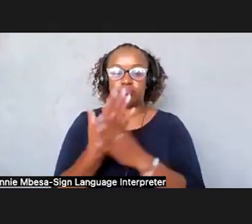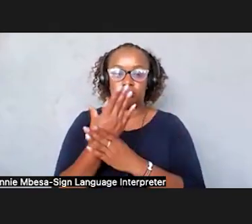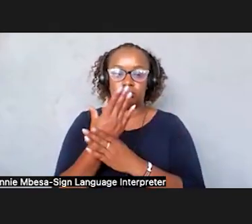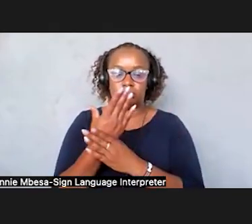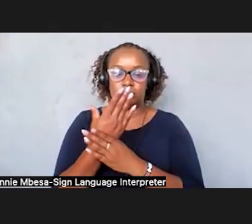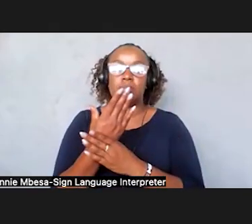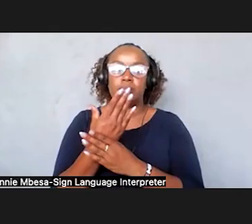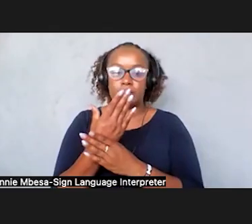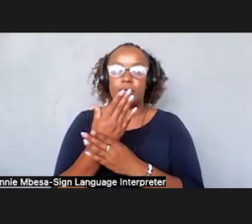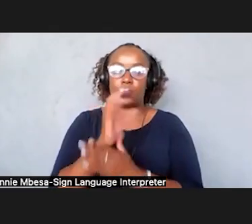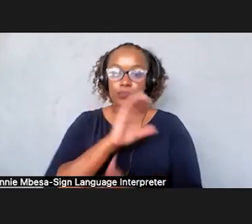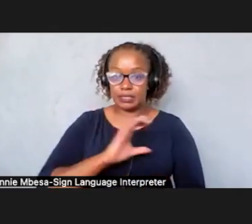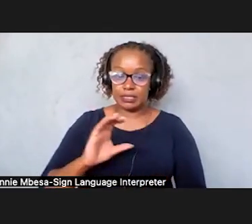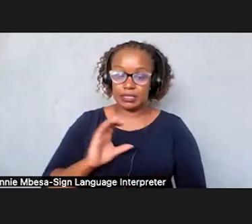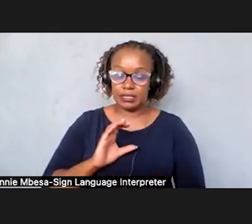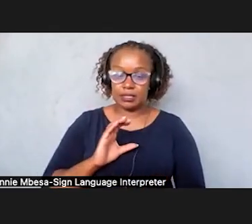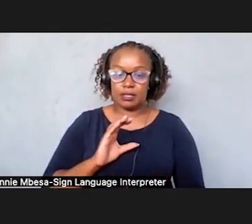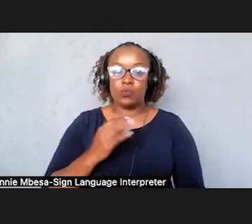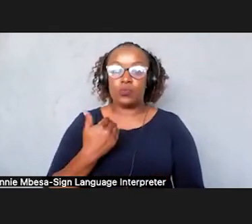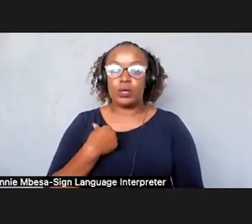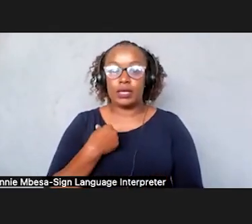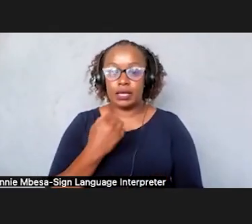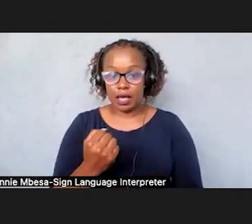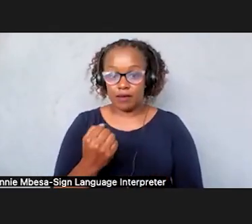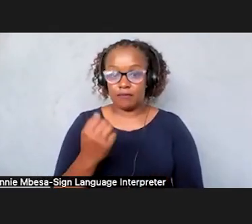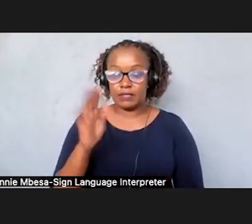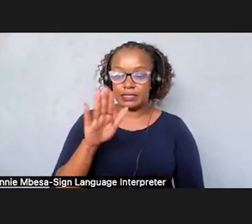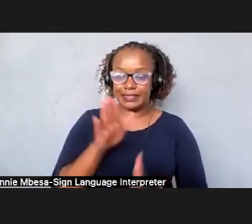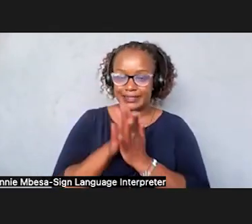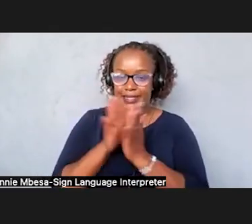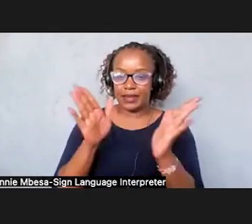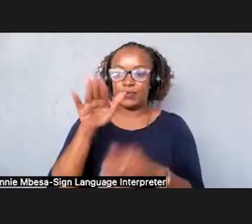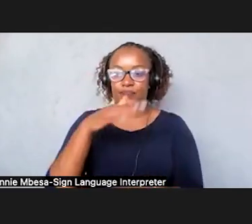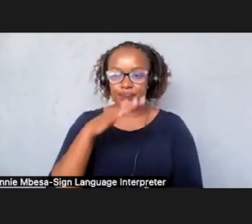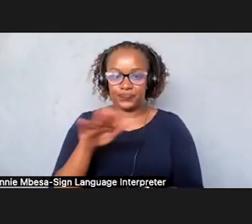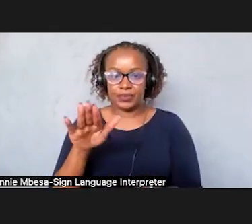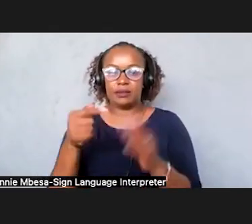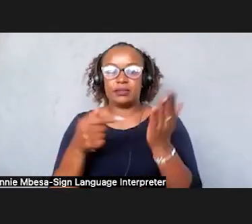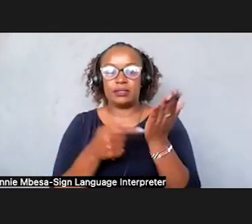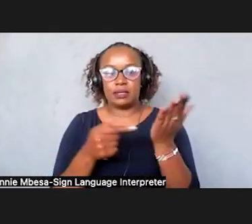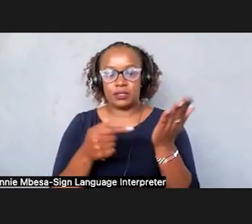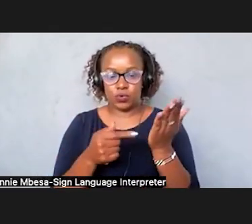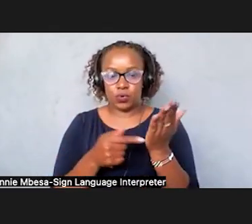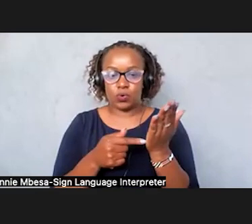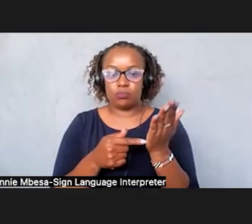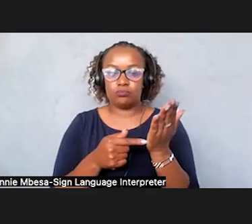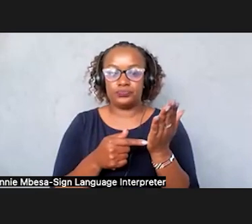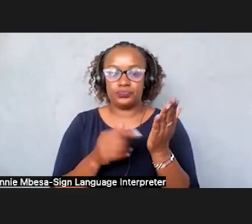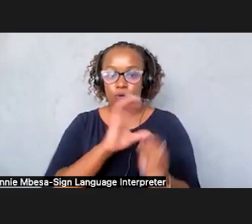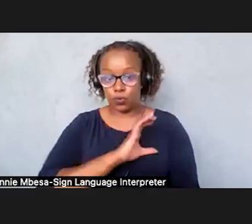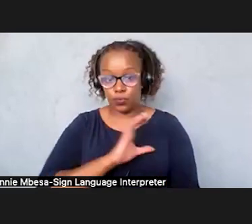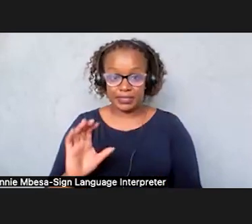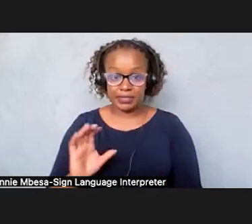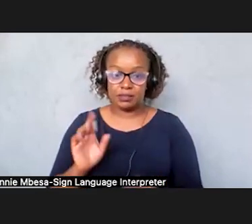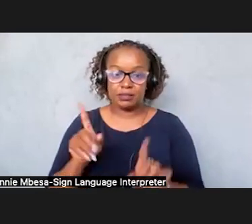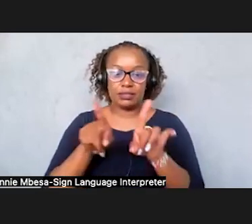Assembly, one, we also have the technical committee, as well as the steering committees.